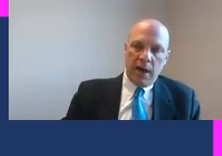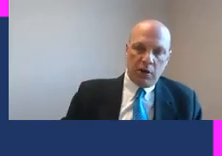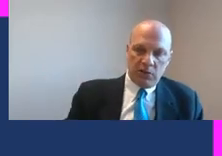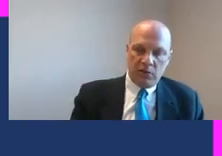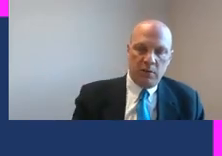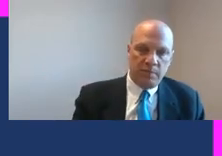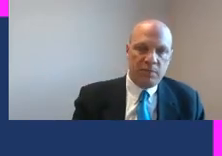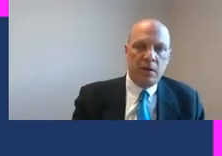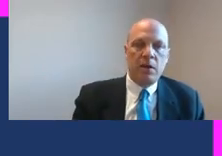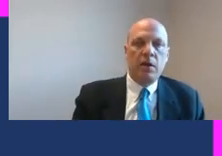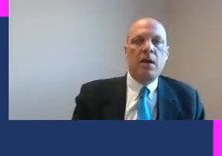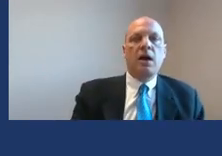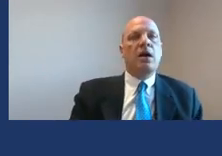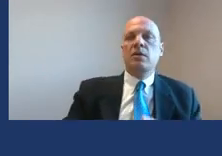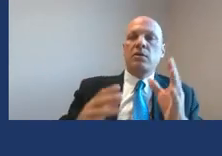know a lot about it.